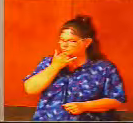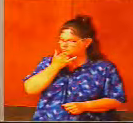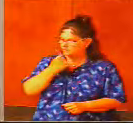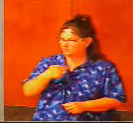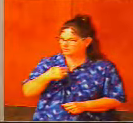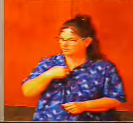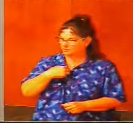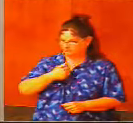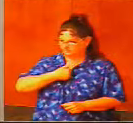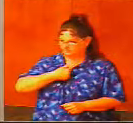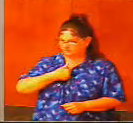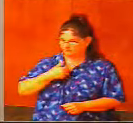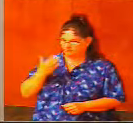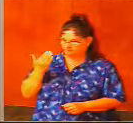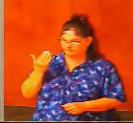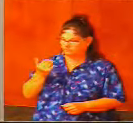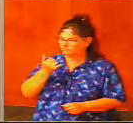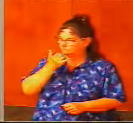I've been wrong.